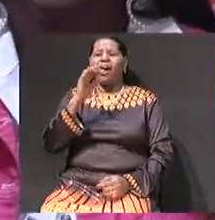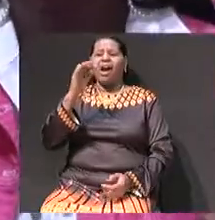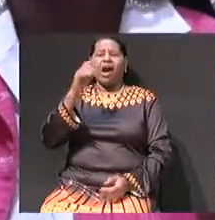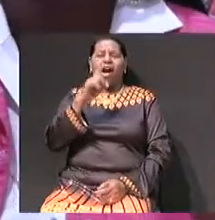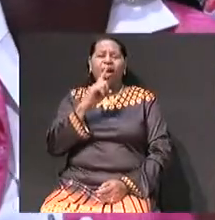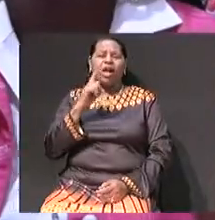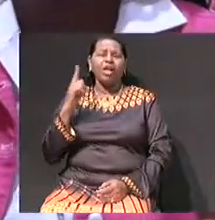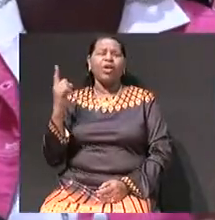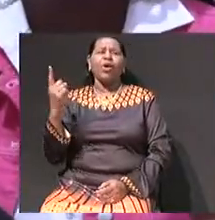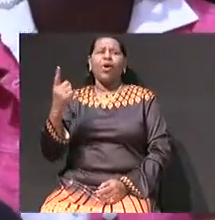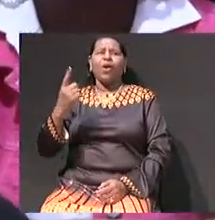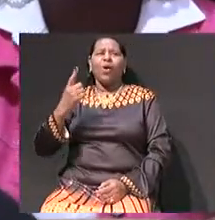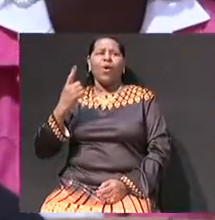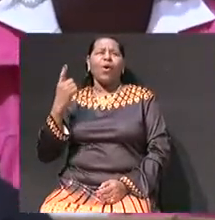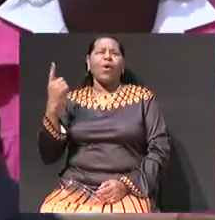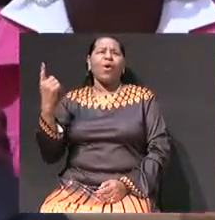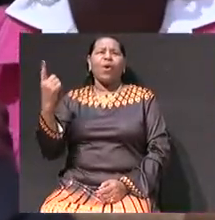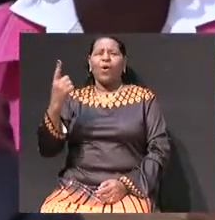Hallelujah.